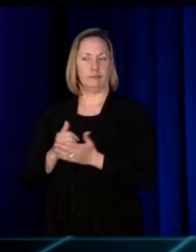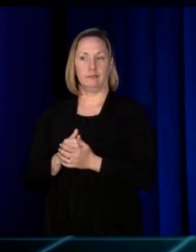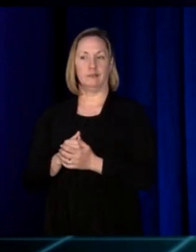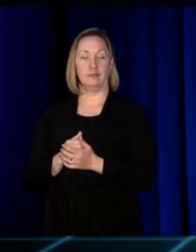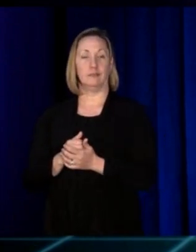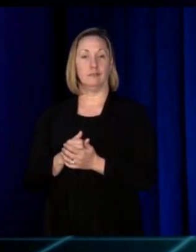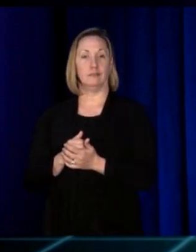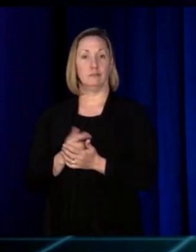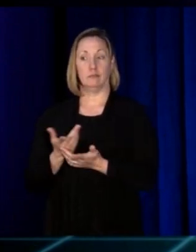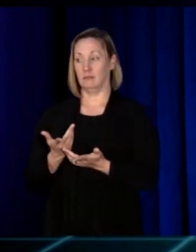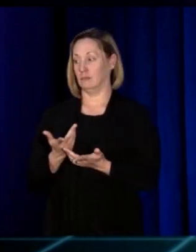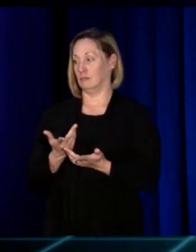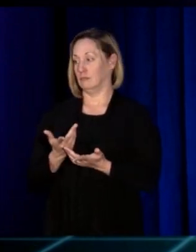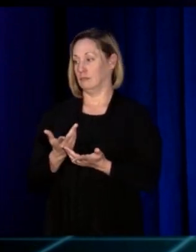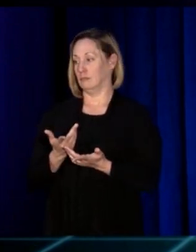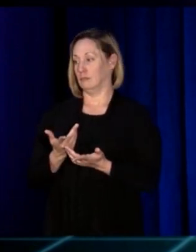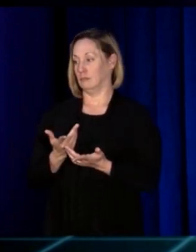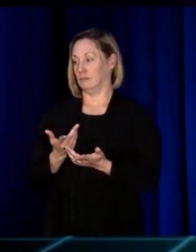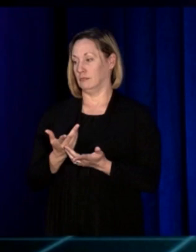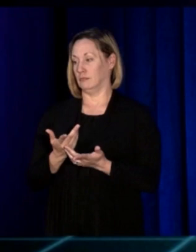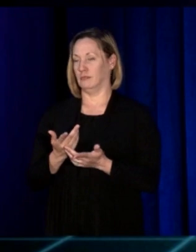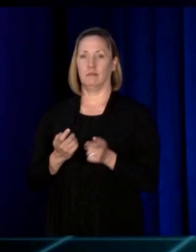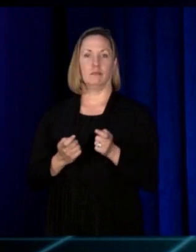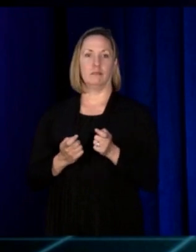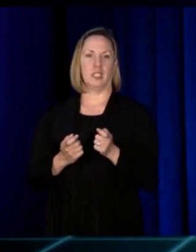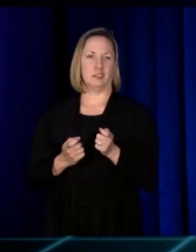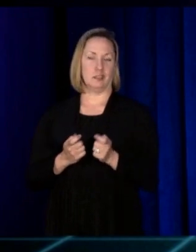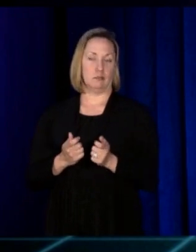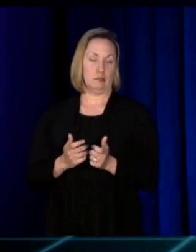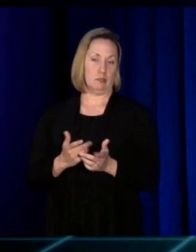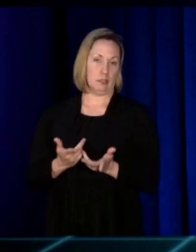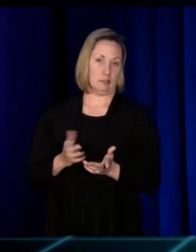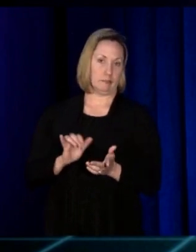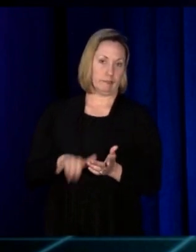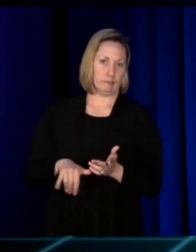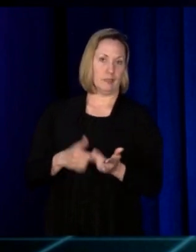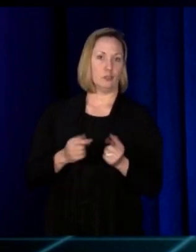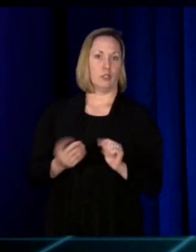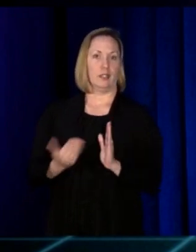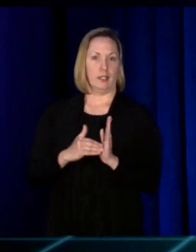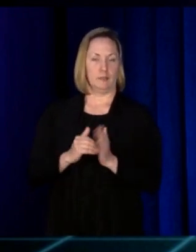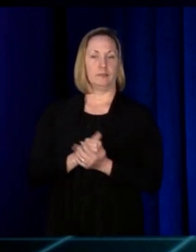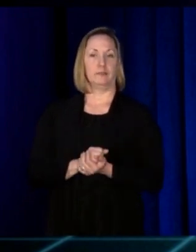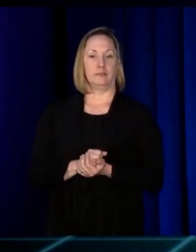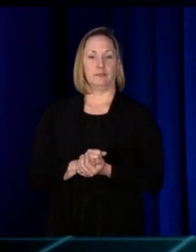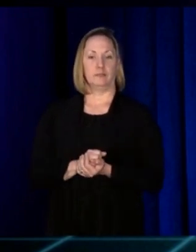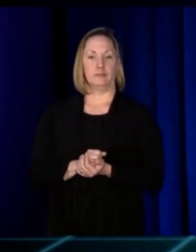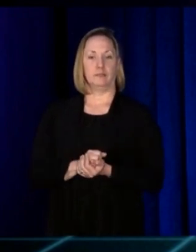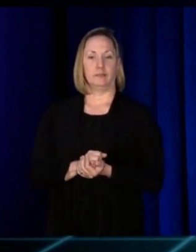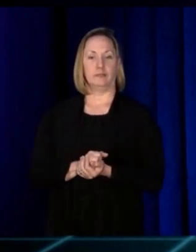So this is working. We can organize those imports, get rid of that. Let's try it again.